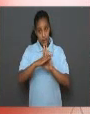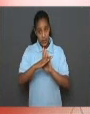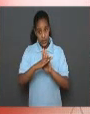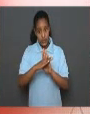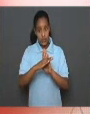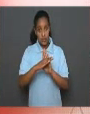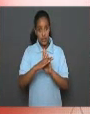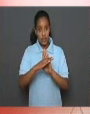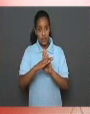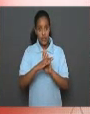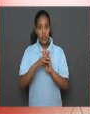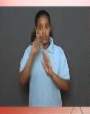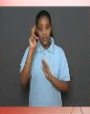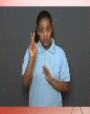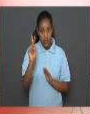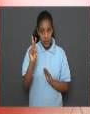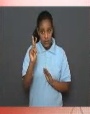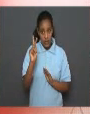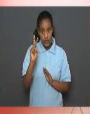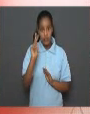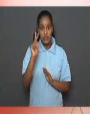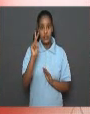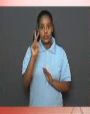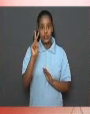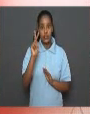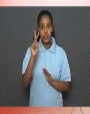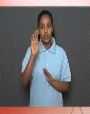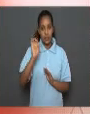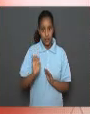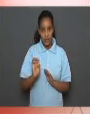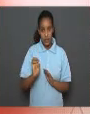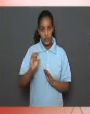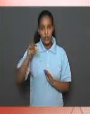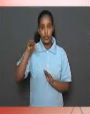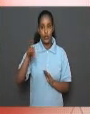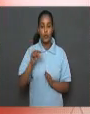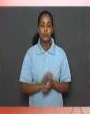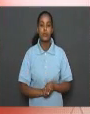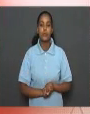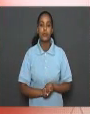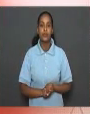represented by K subscript Eq.